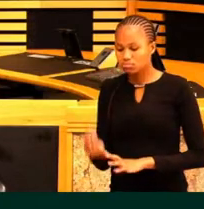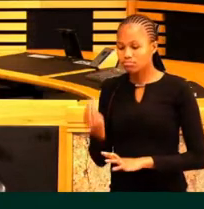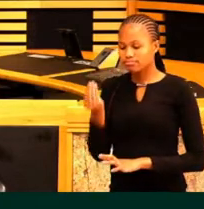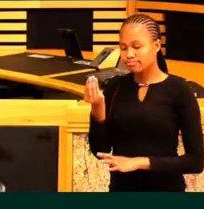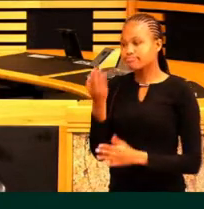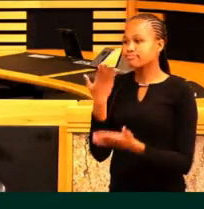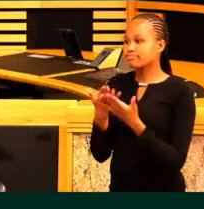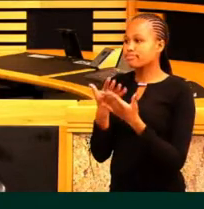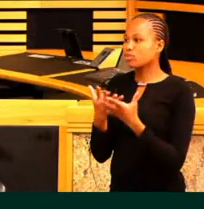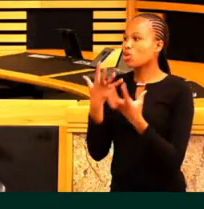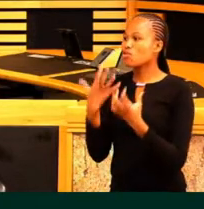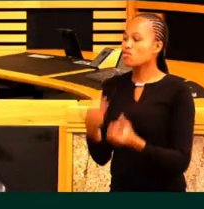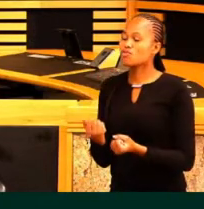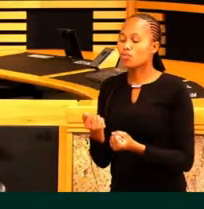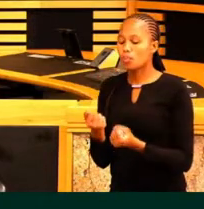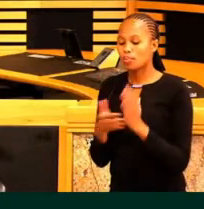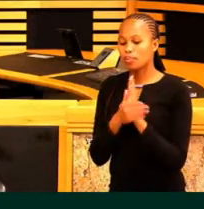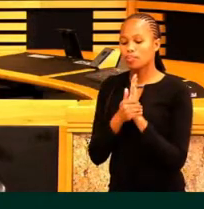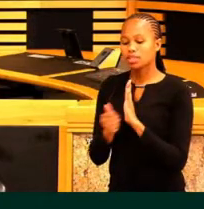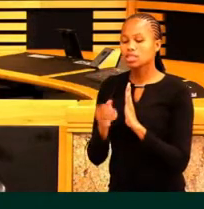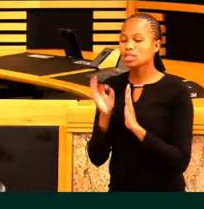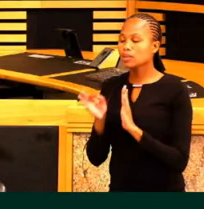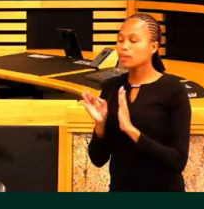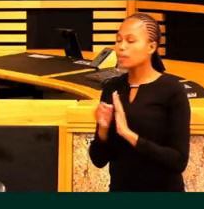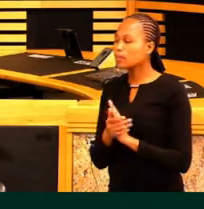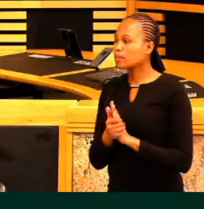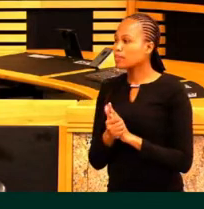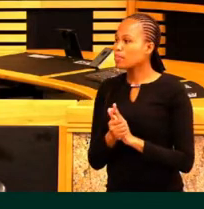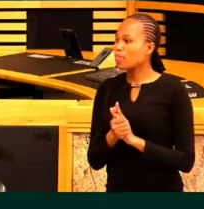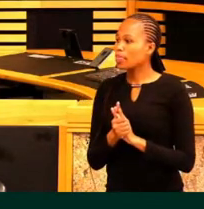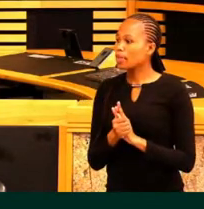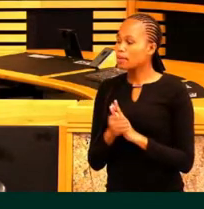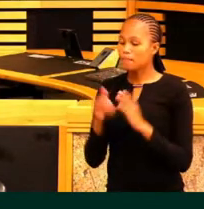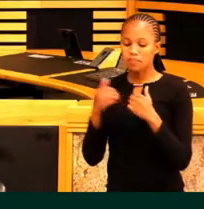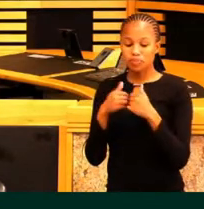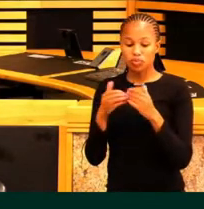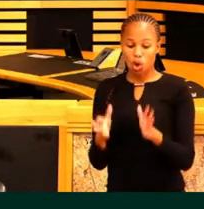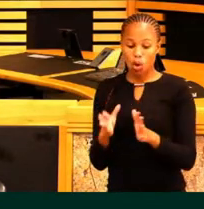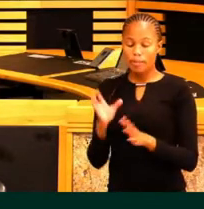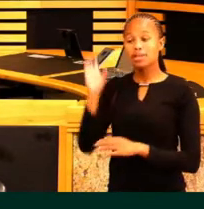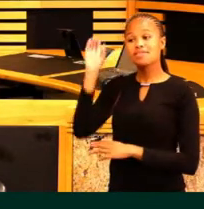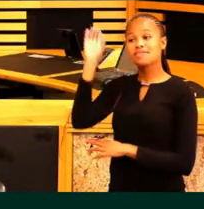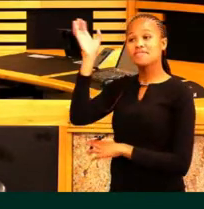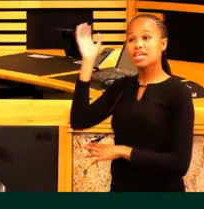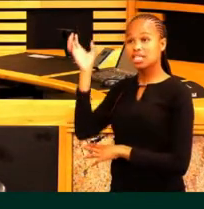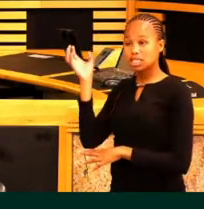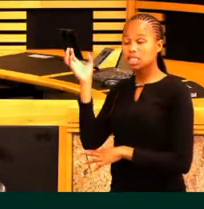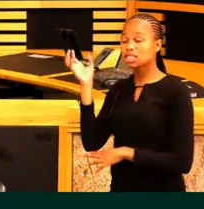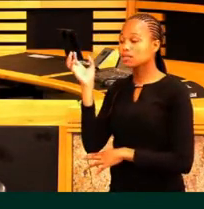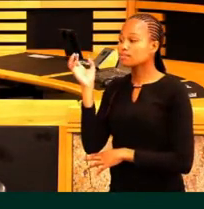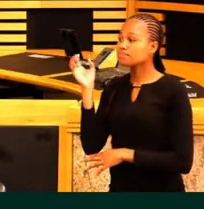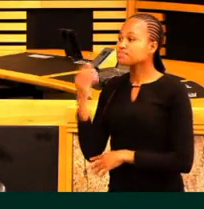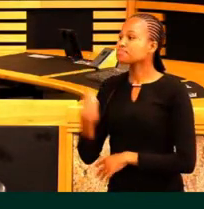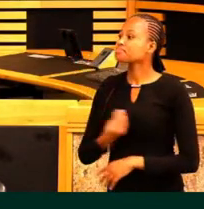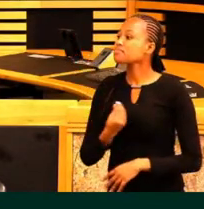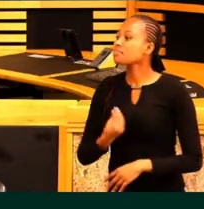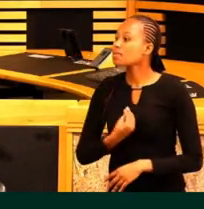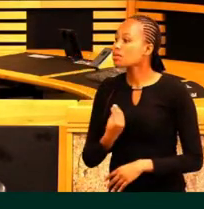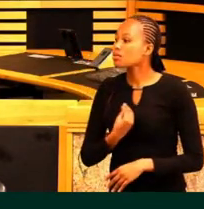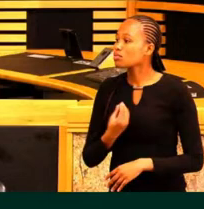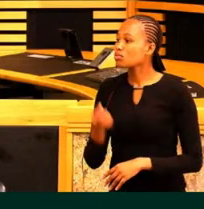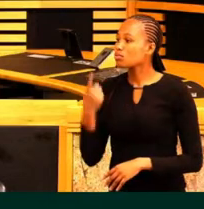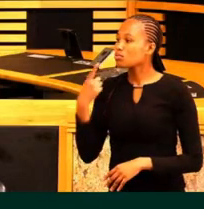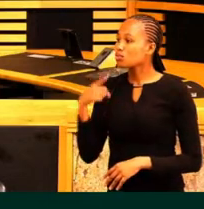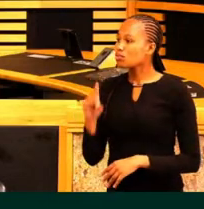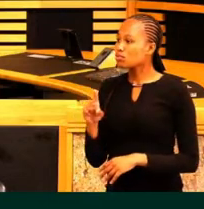the necessary skills and reopening of factories for utilization by young people for